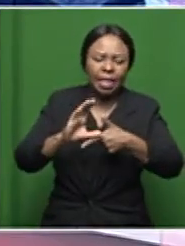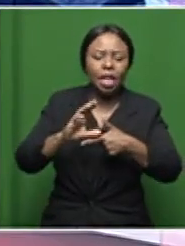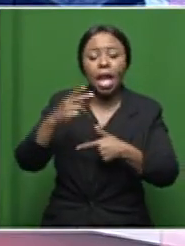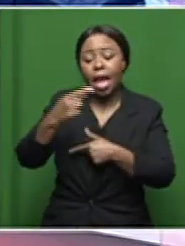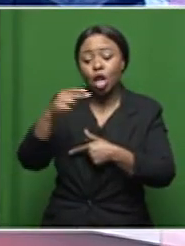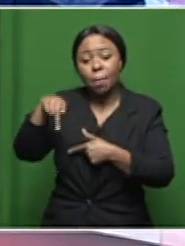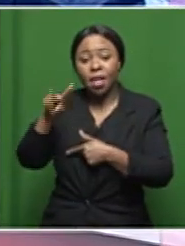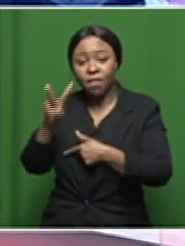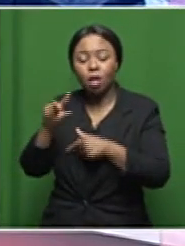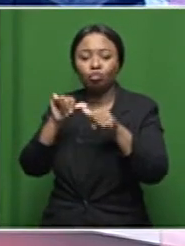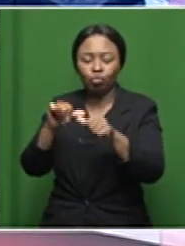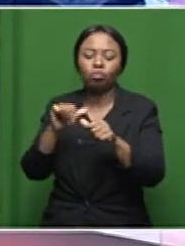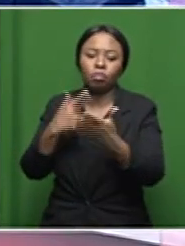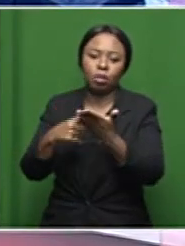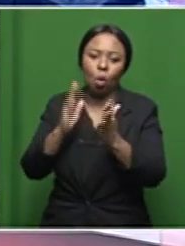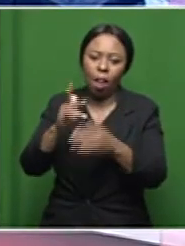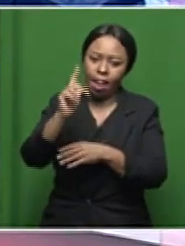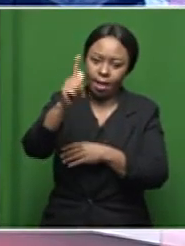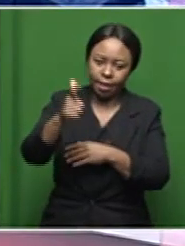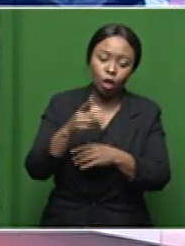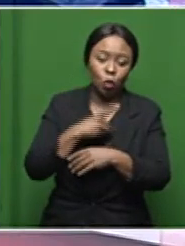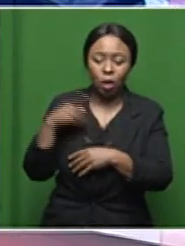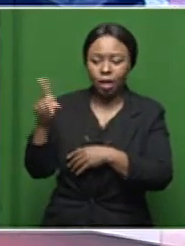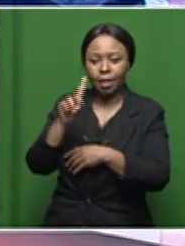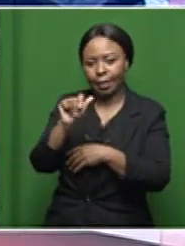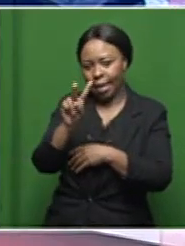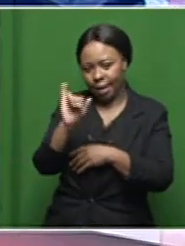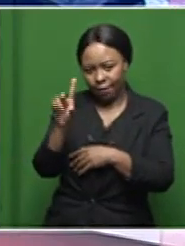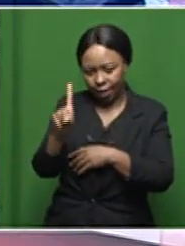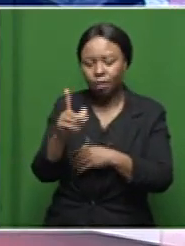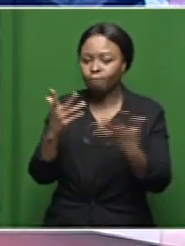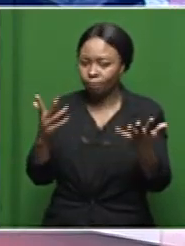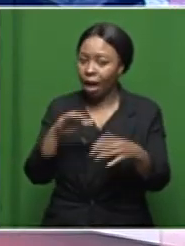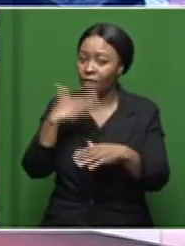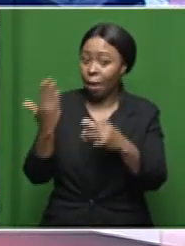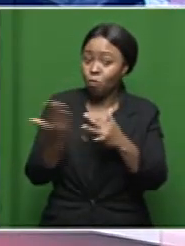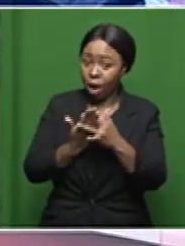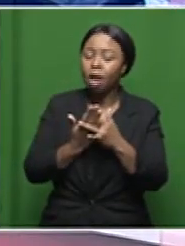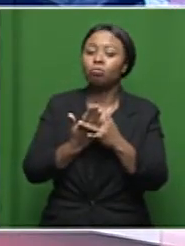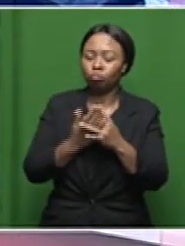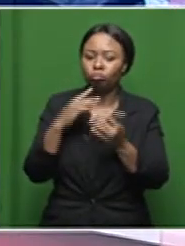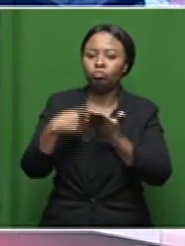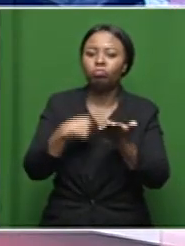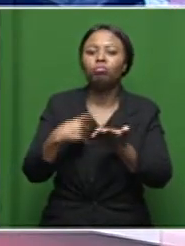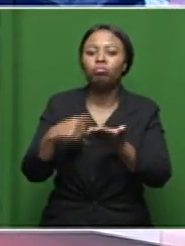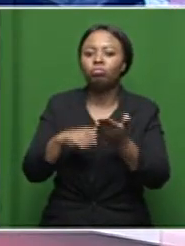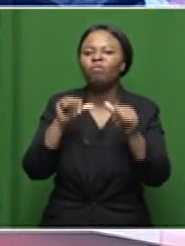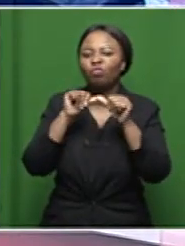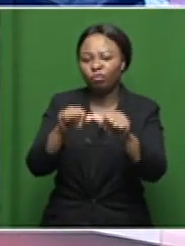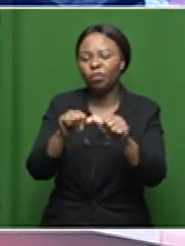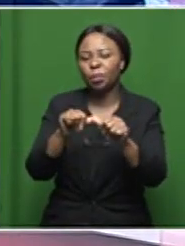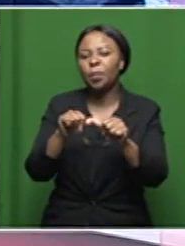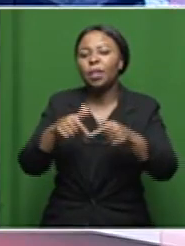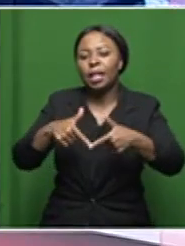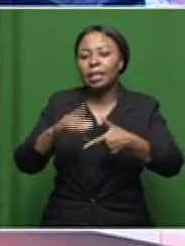And that's what we're going to continue discussion with a little bit later on. That was Dr. David Maringa. And of course, after the break, we will have a discussion and continue this chat on